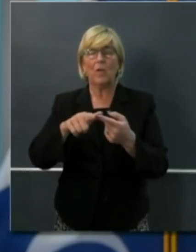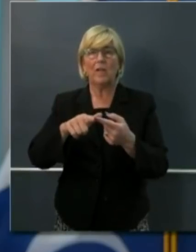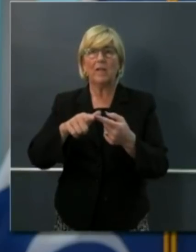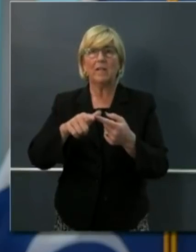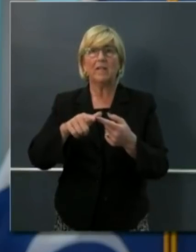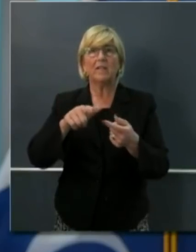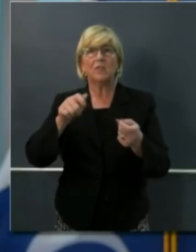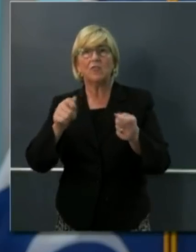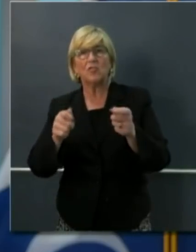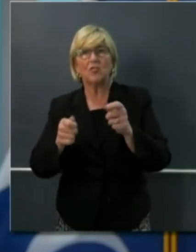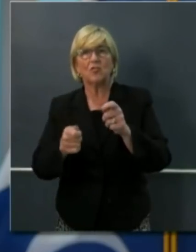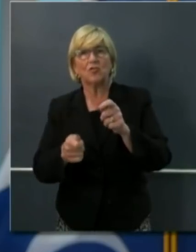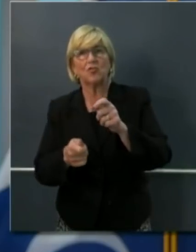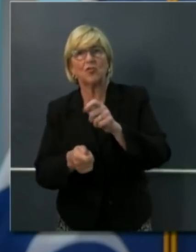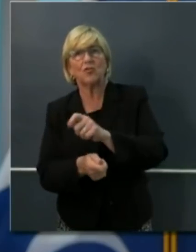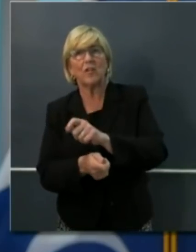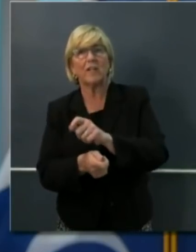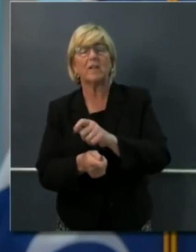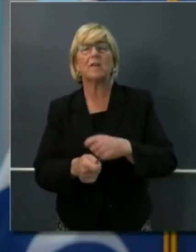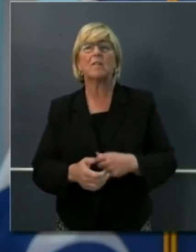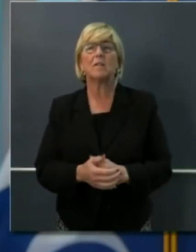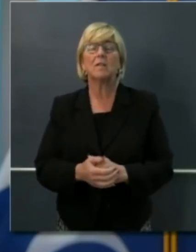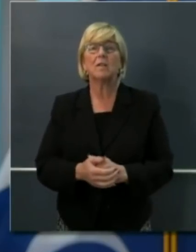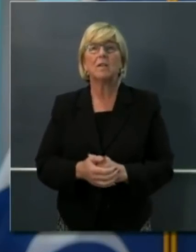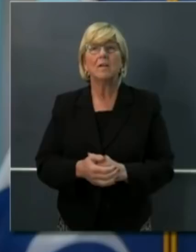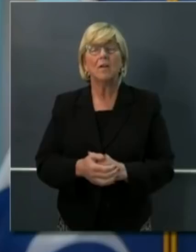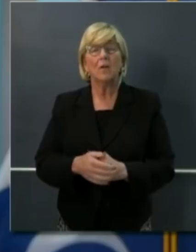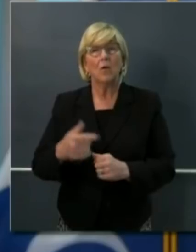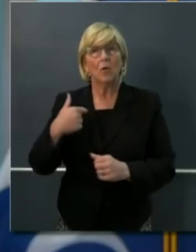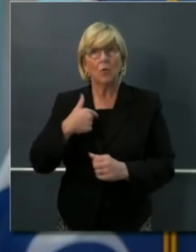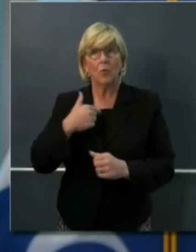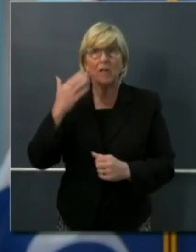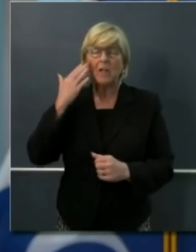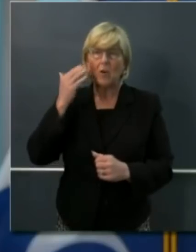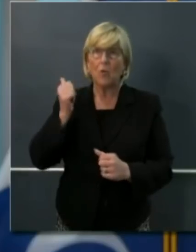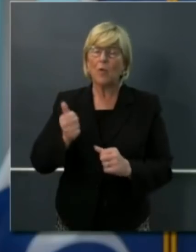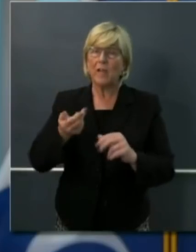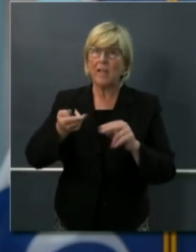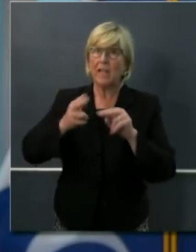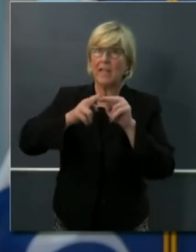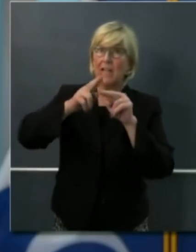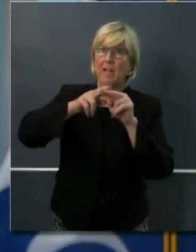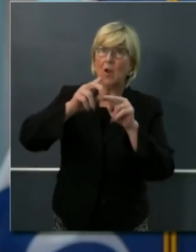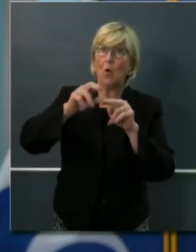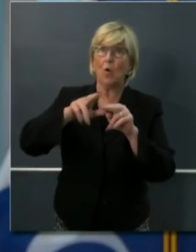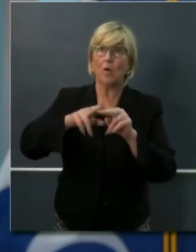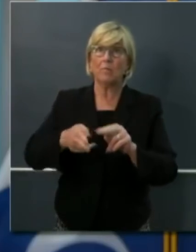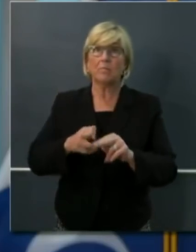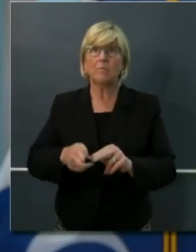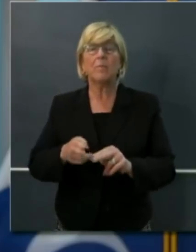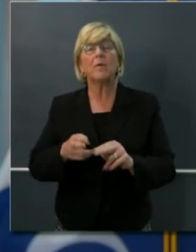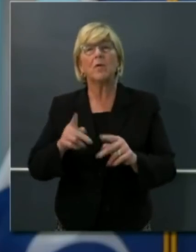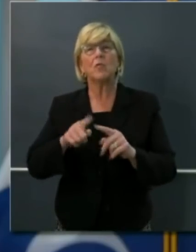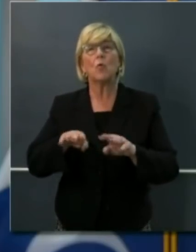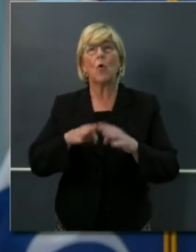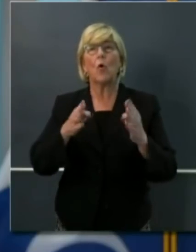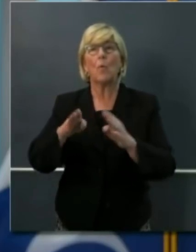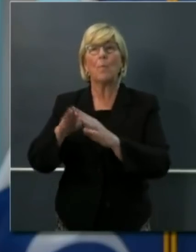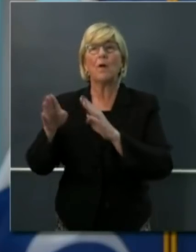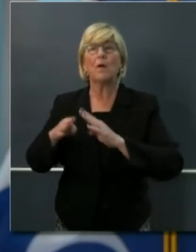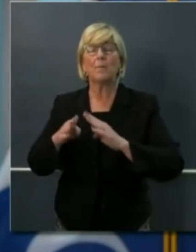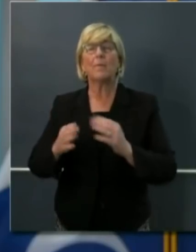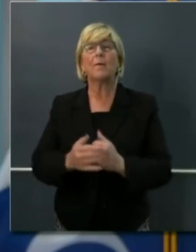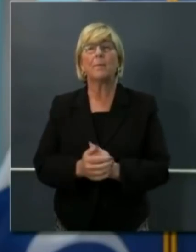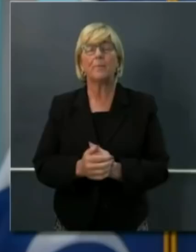shift things, but recognize that that shift, that dial, could be turned up or the dial can be turned back in real time.